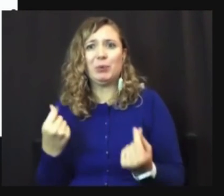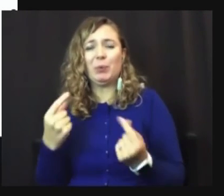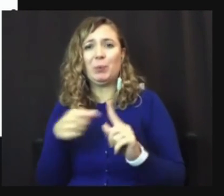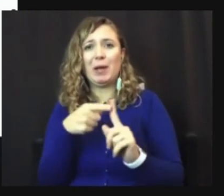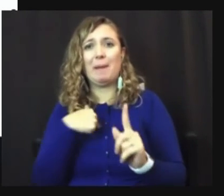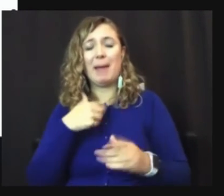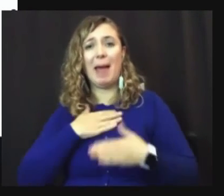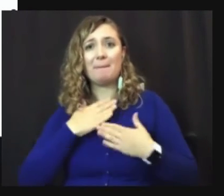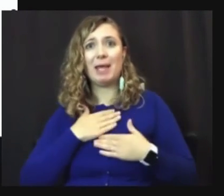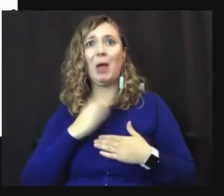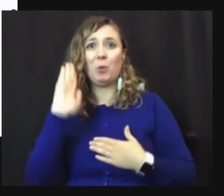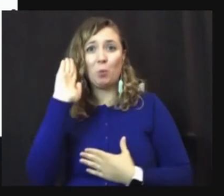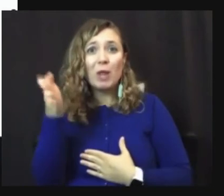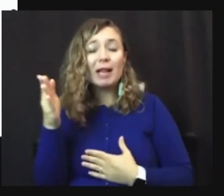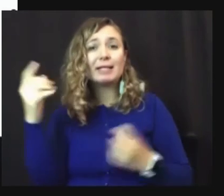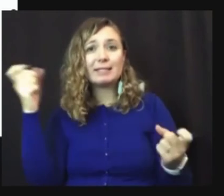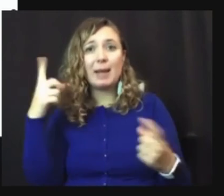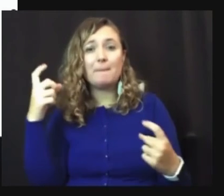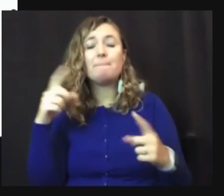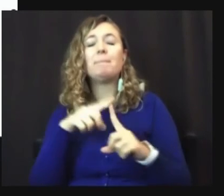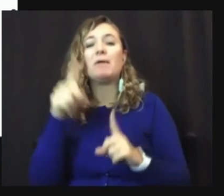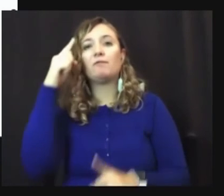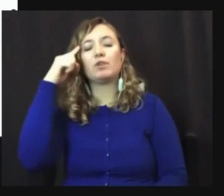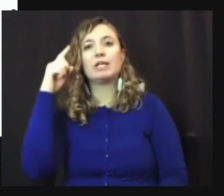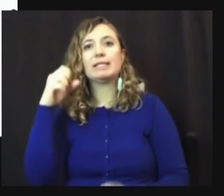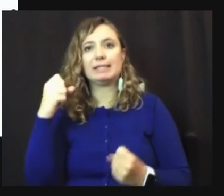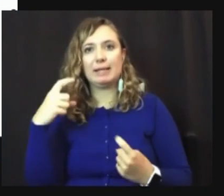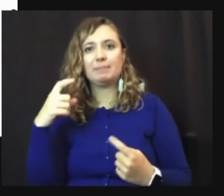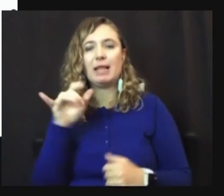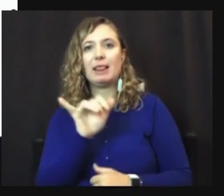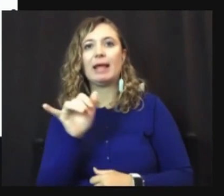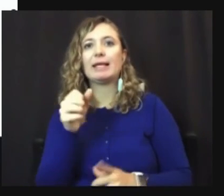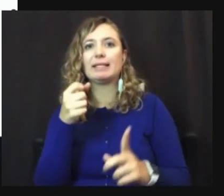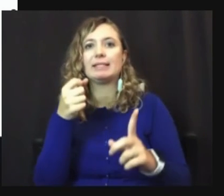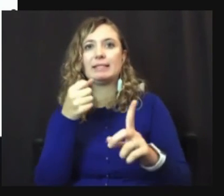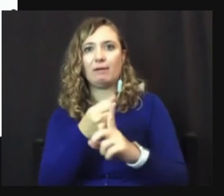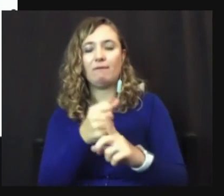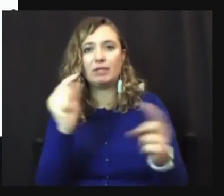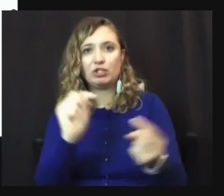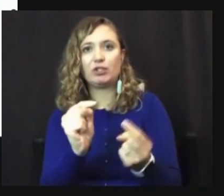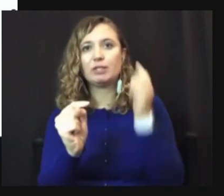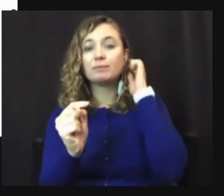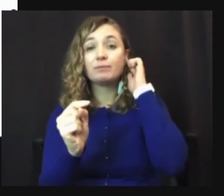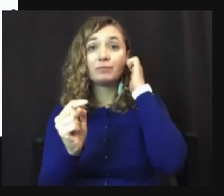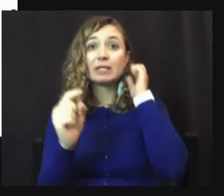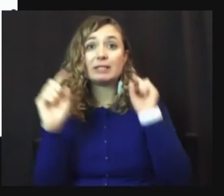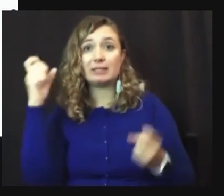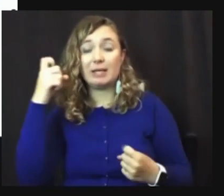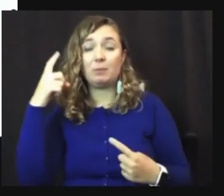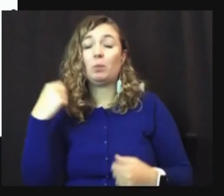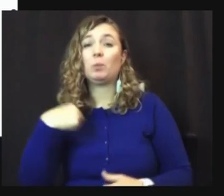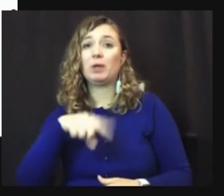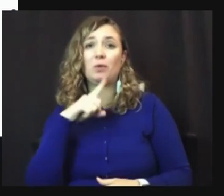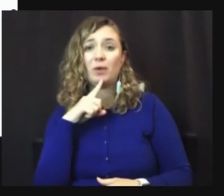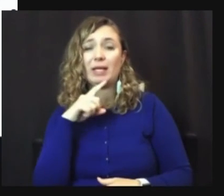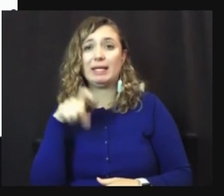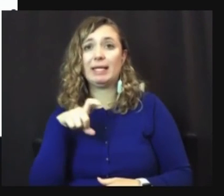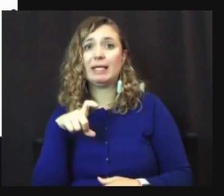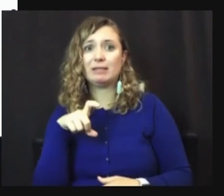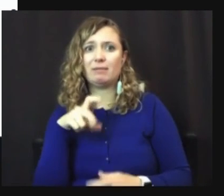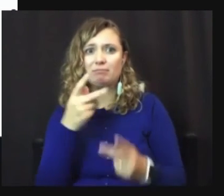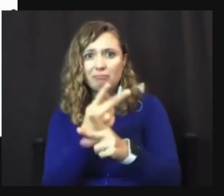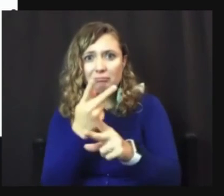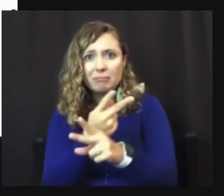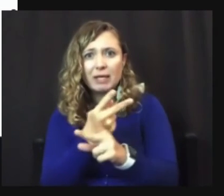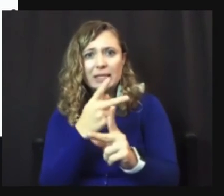stem. But for stems like these, like self-injurious stems, we've really got to stop and take a look at the situation,